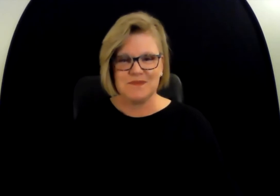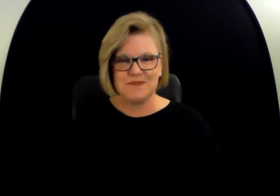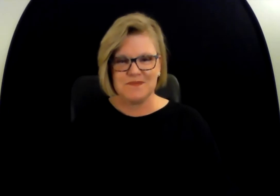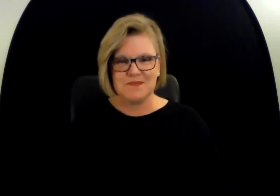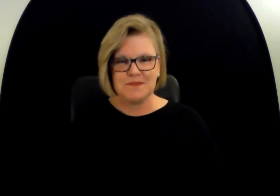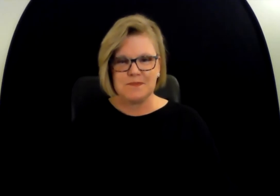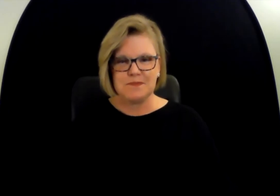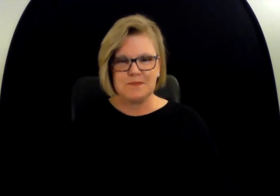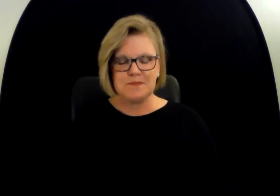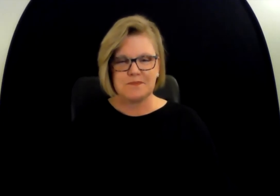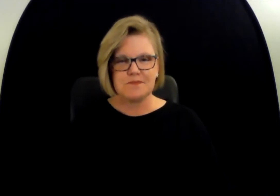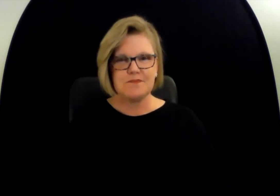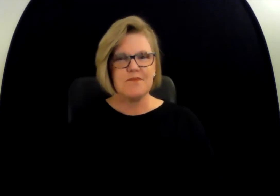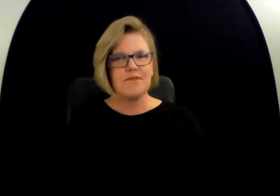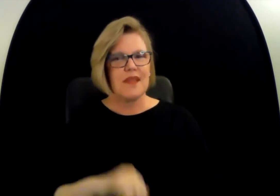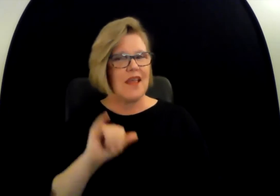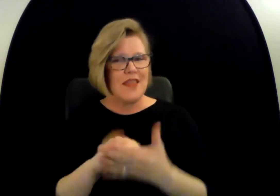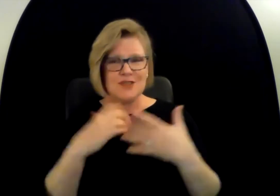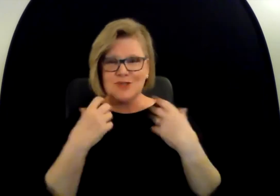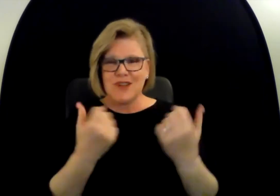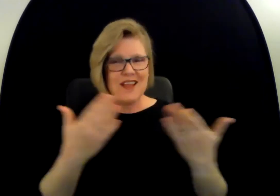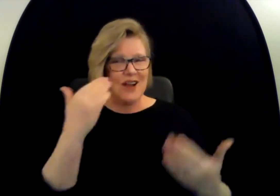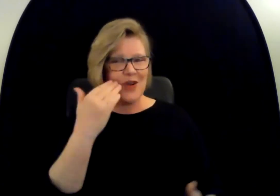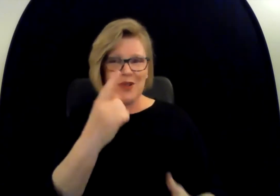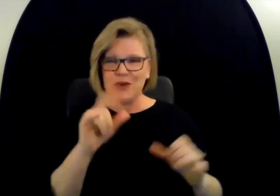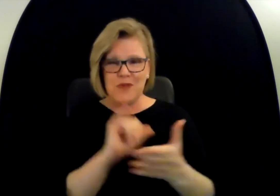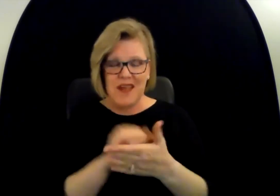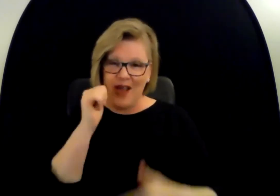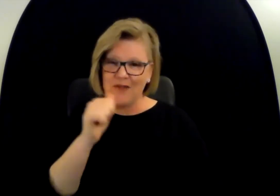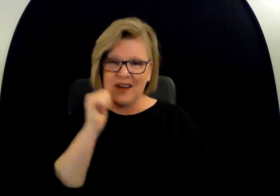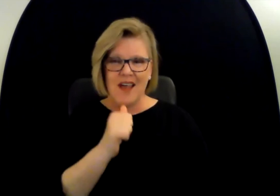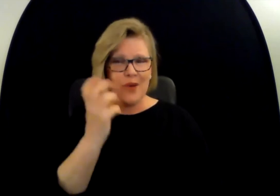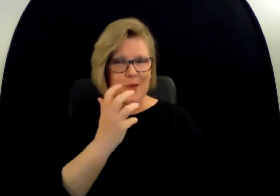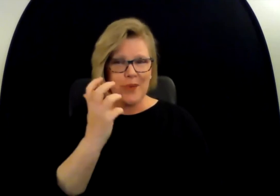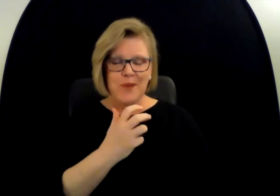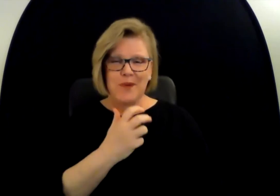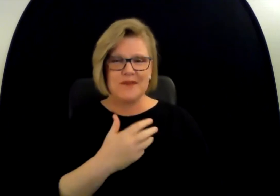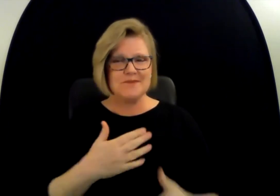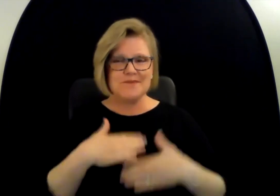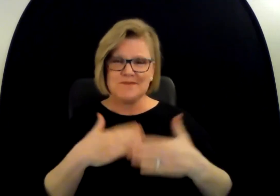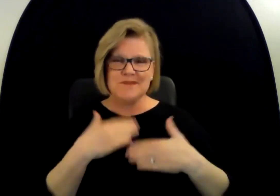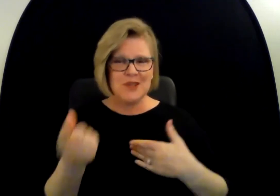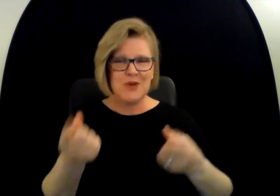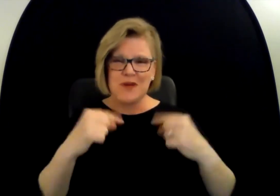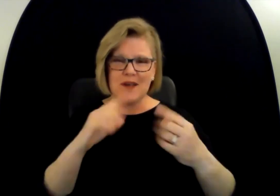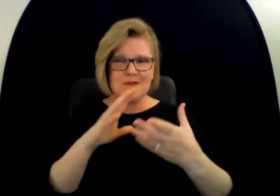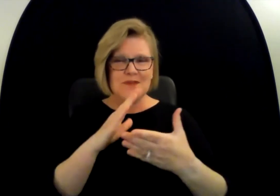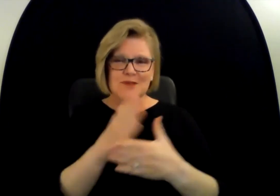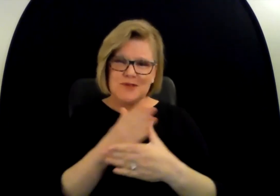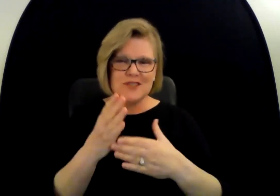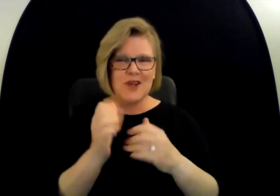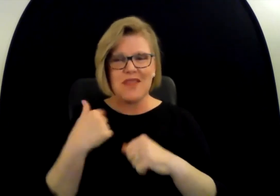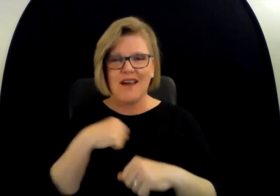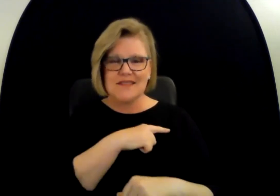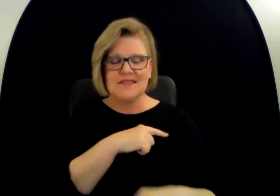It's a strong thing that you do, and I know you do it every day. So I'm so grateful that you came to share with us today.